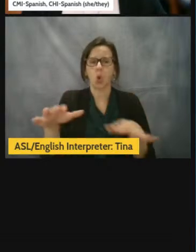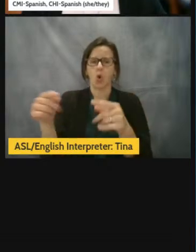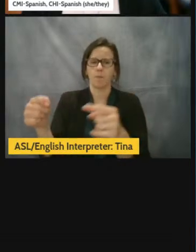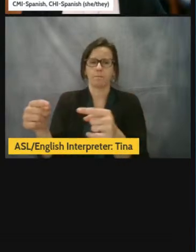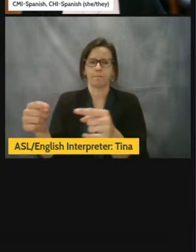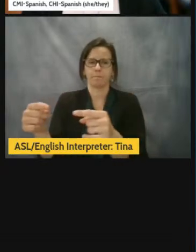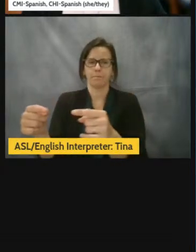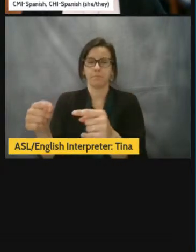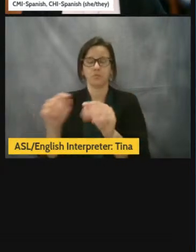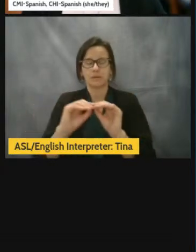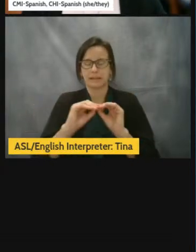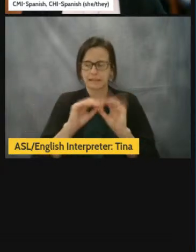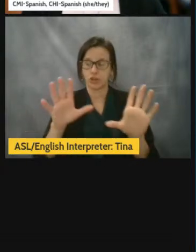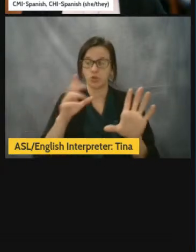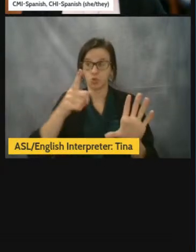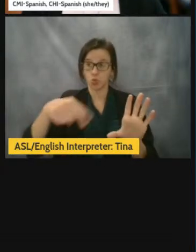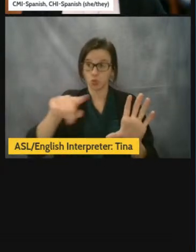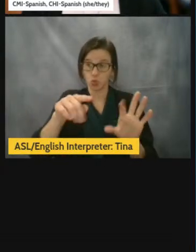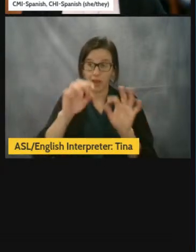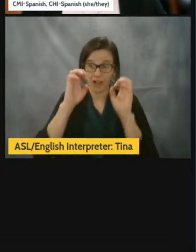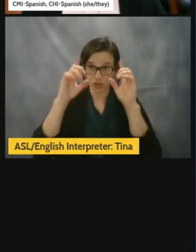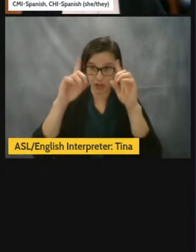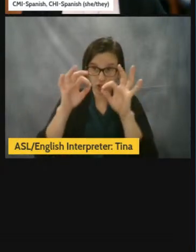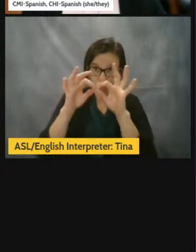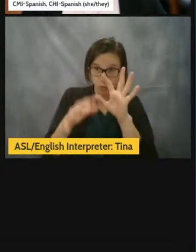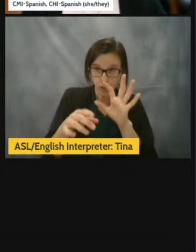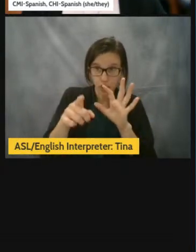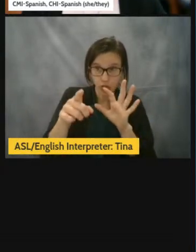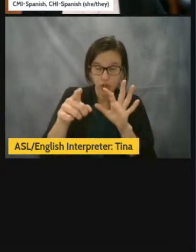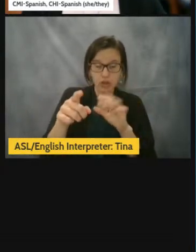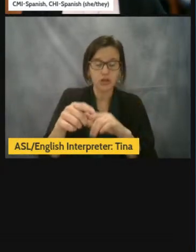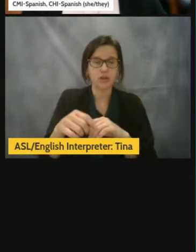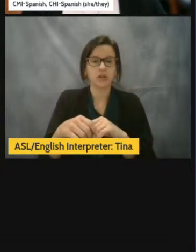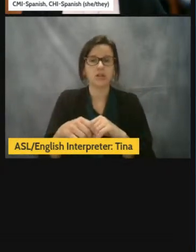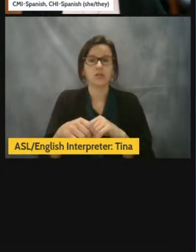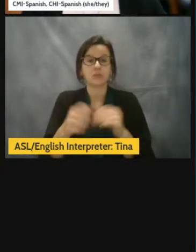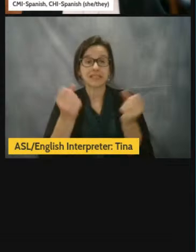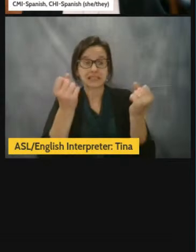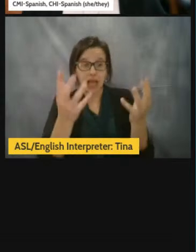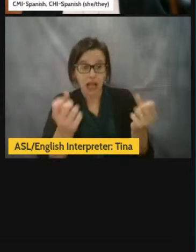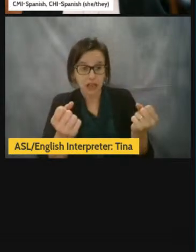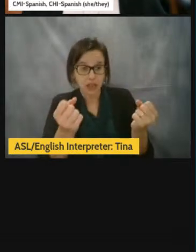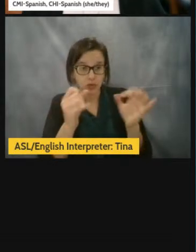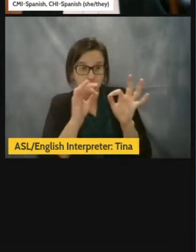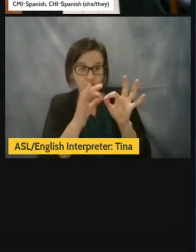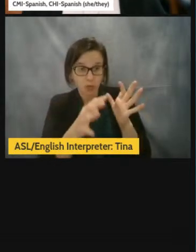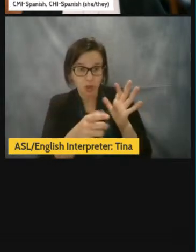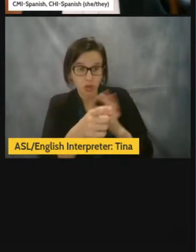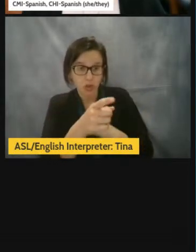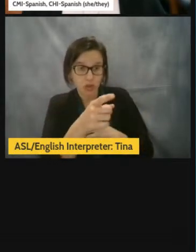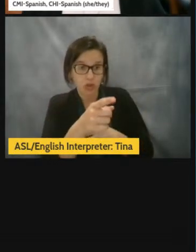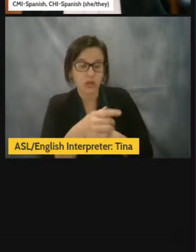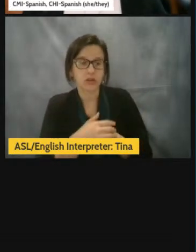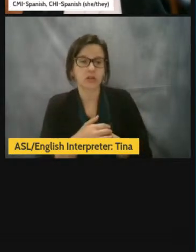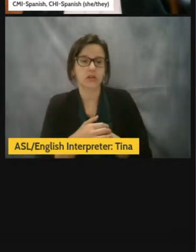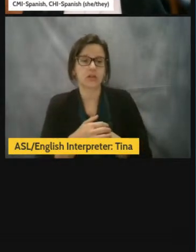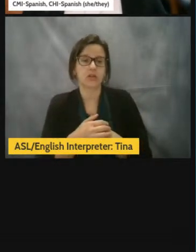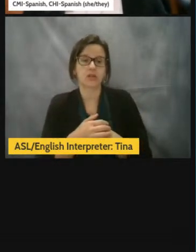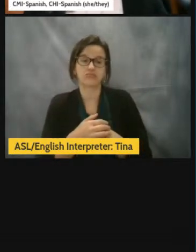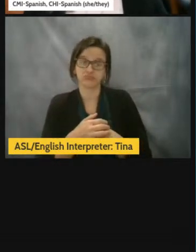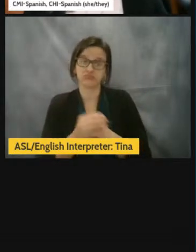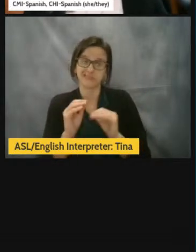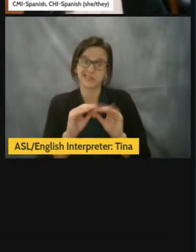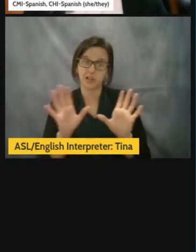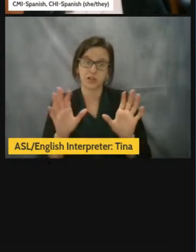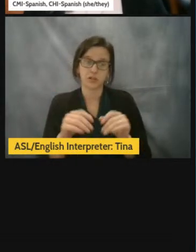interpreter, if you are a sign language interpreter, okay? But something else to consider is that if